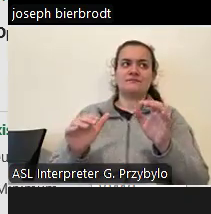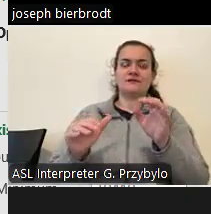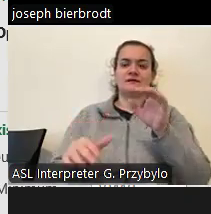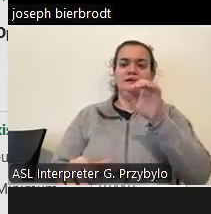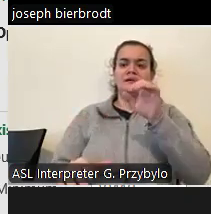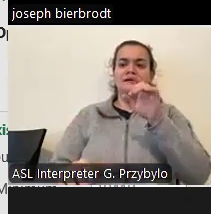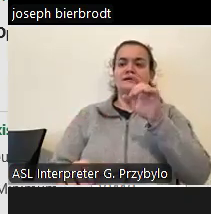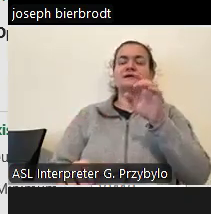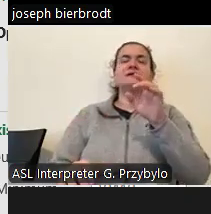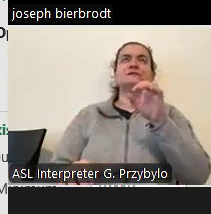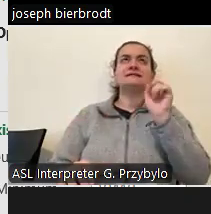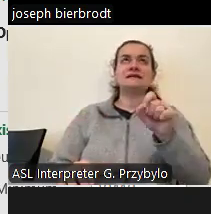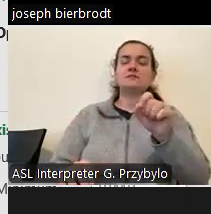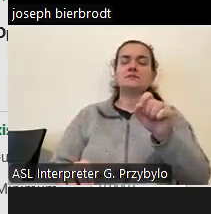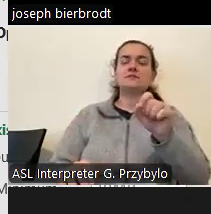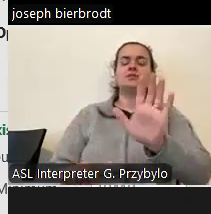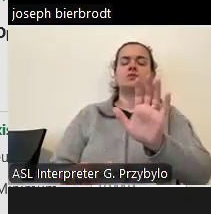or I'm sorry, the